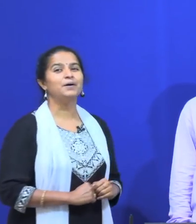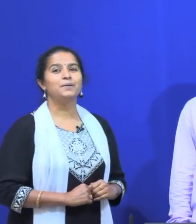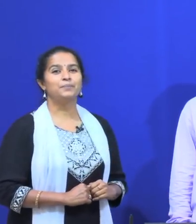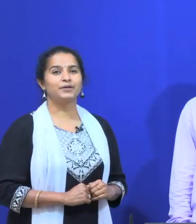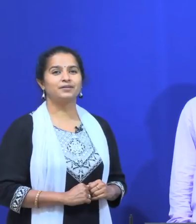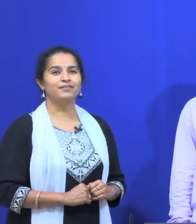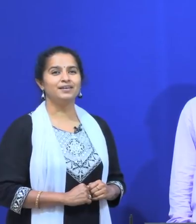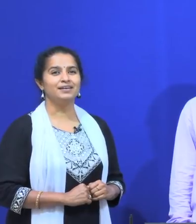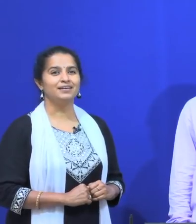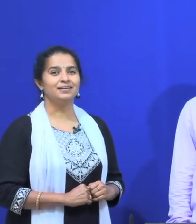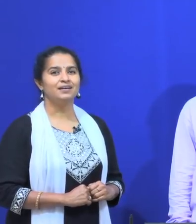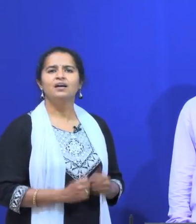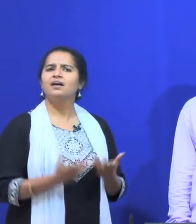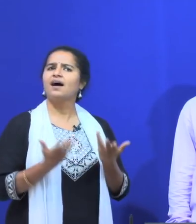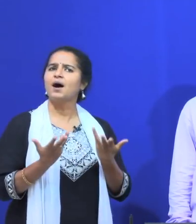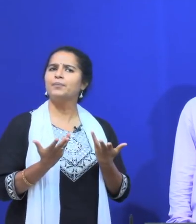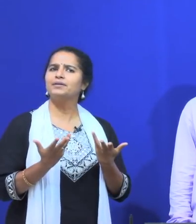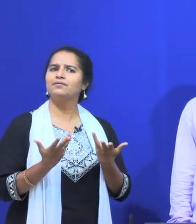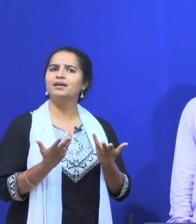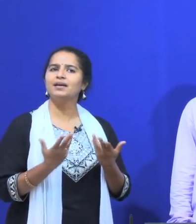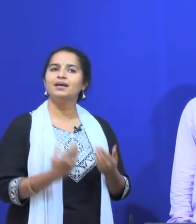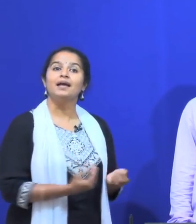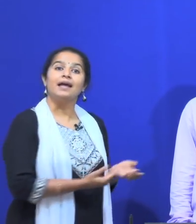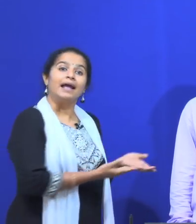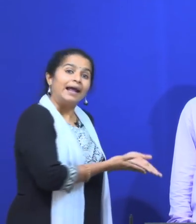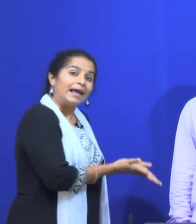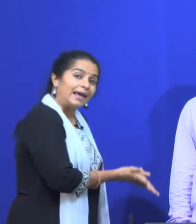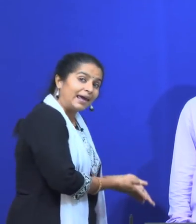Eshaha Prithvi. Kaha Prithvi?